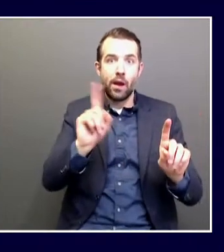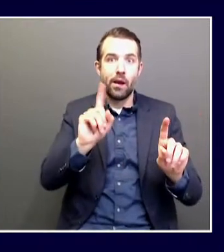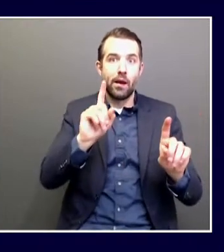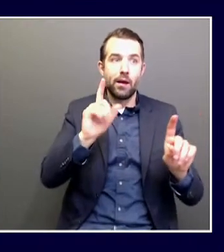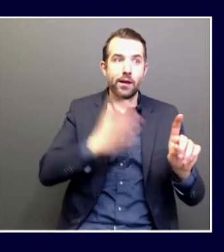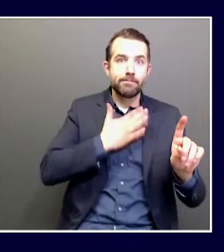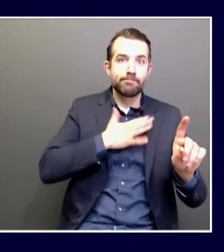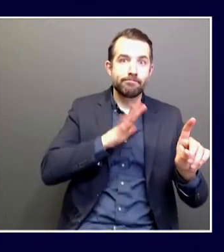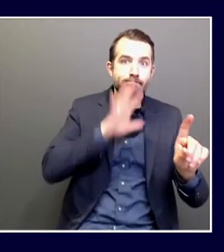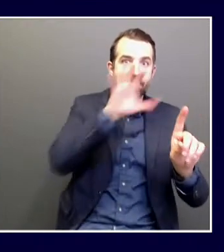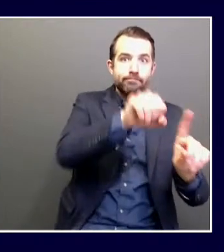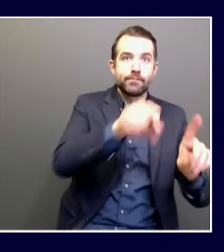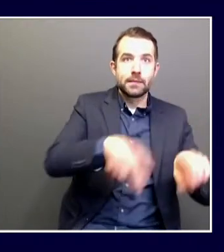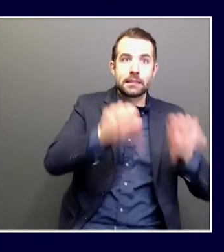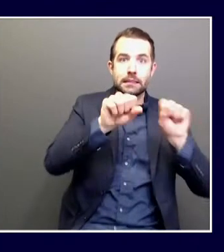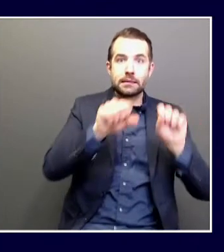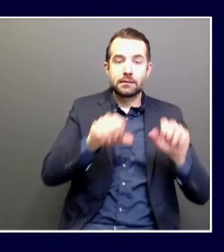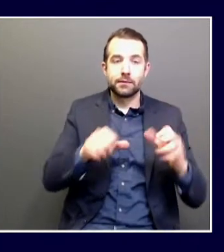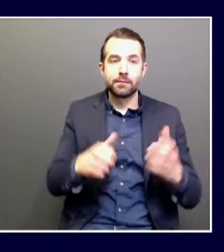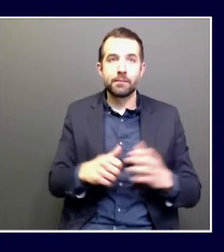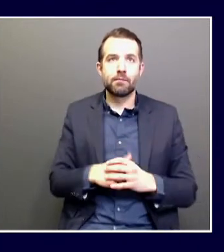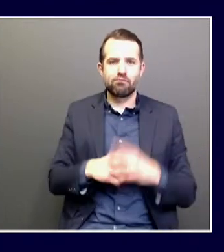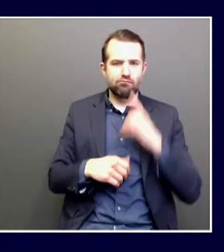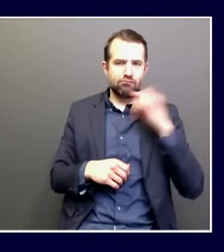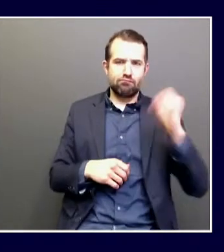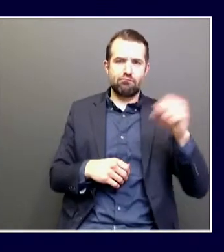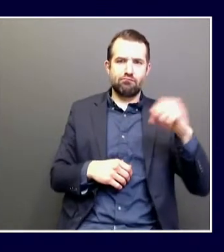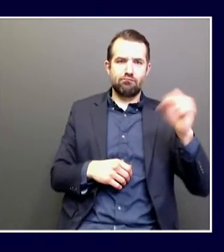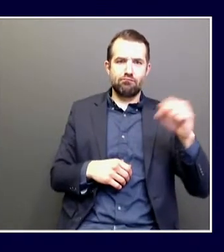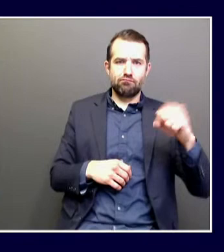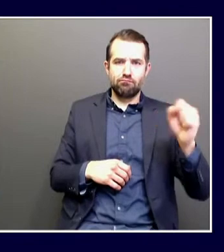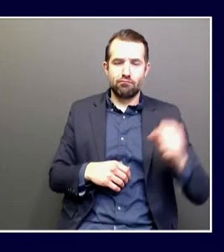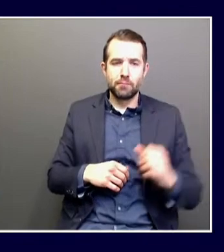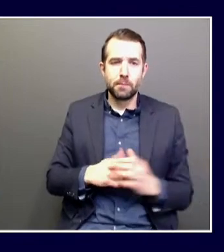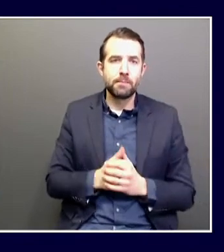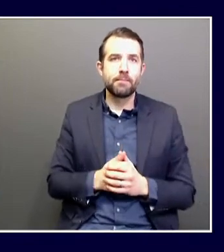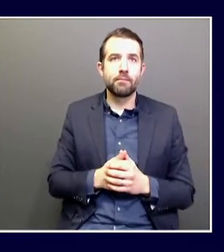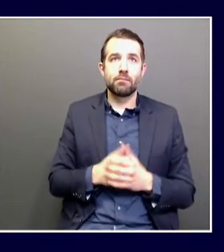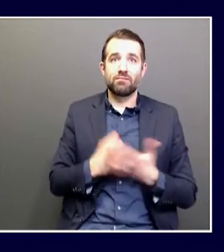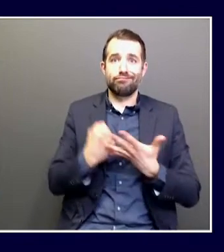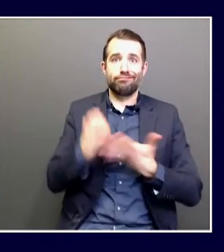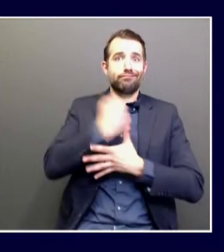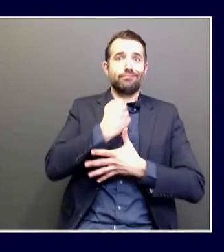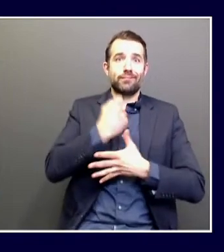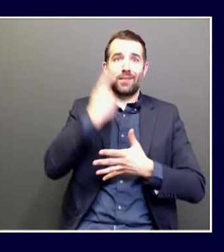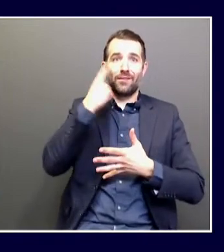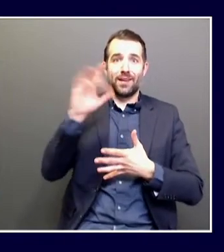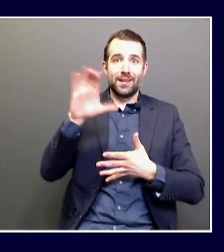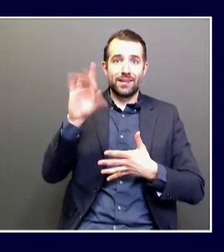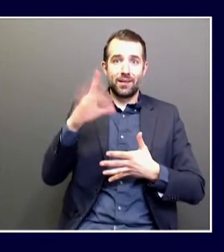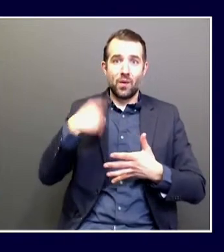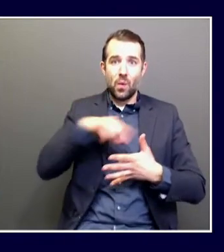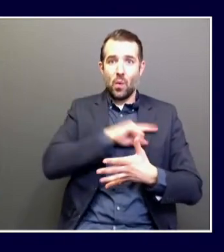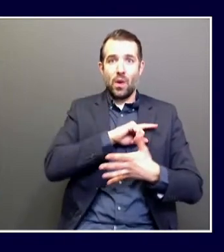of the state? Oh, you are correct, Brian. It is a priority and has already been happening. We've got clinics that are ongoing,